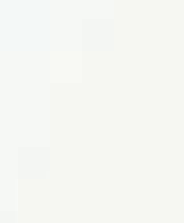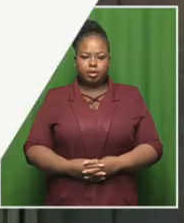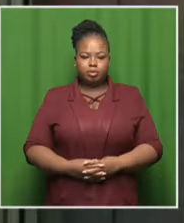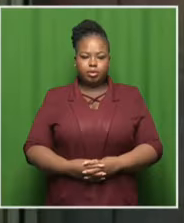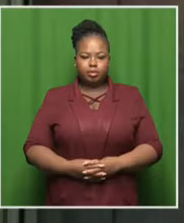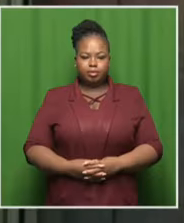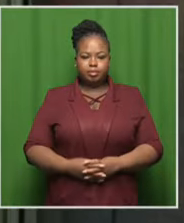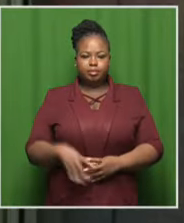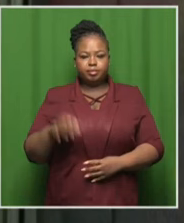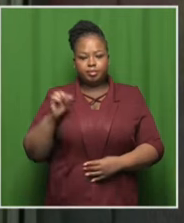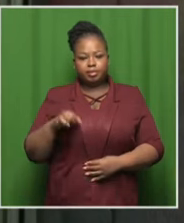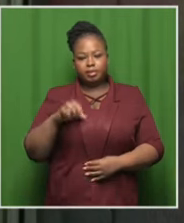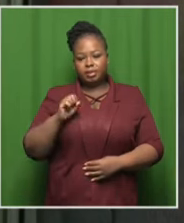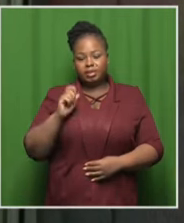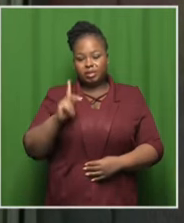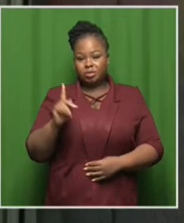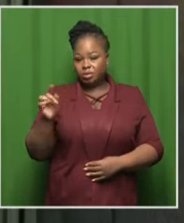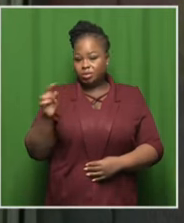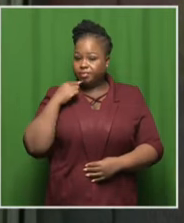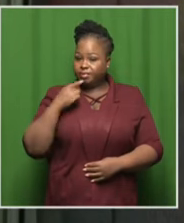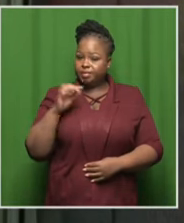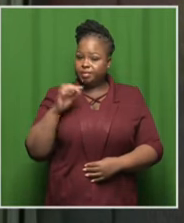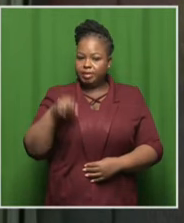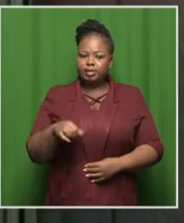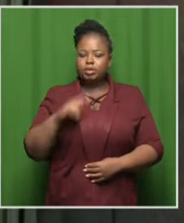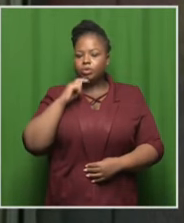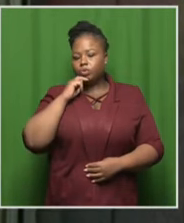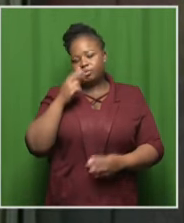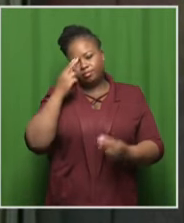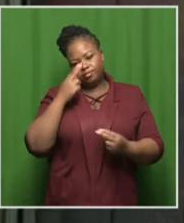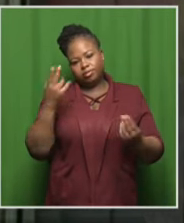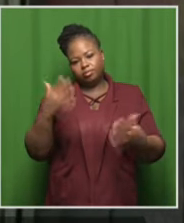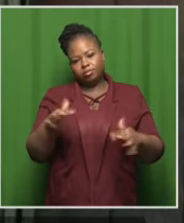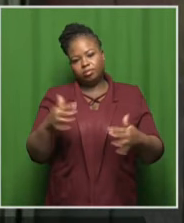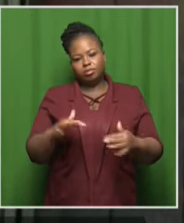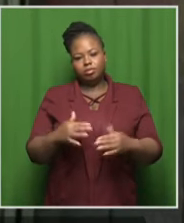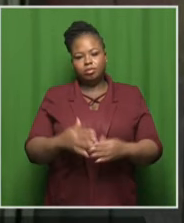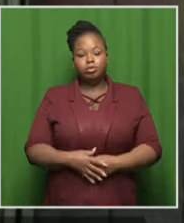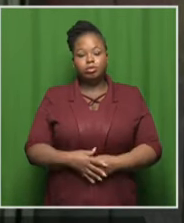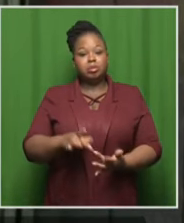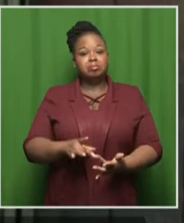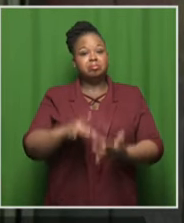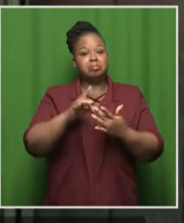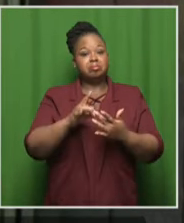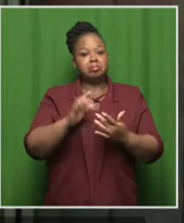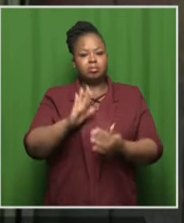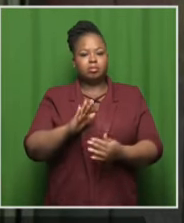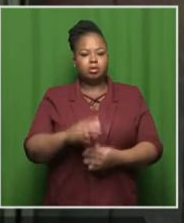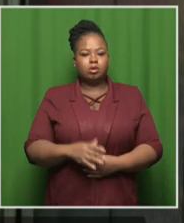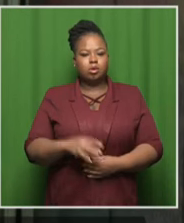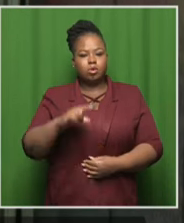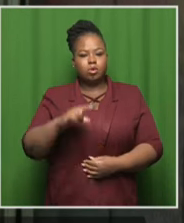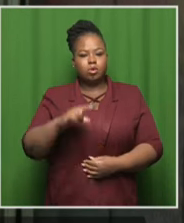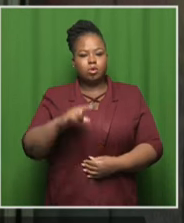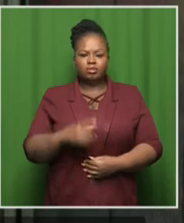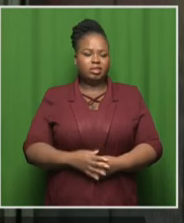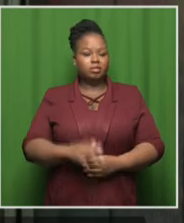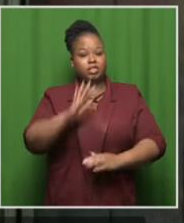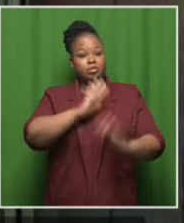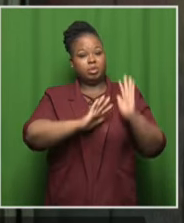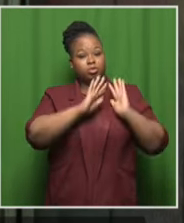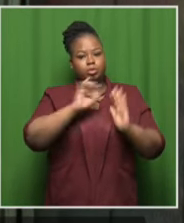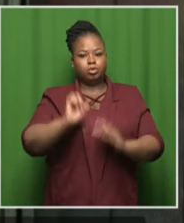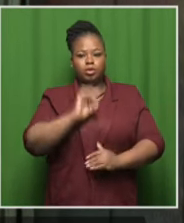Yeah, Sakina, well, as you said, that it is such an honor and such a prestige to be nominated. I mean, in all the history of